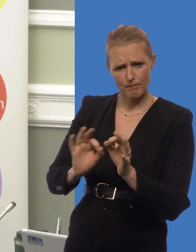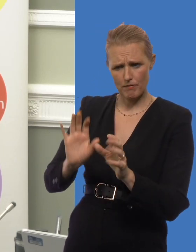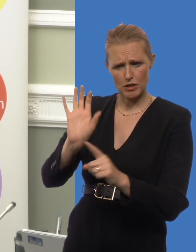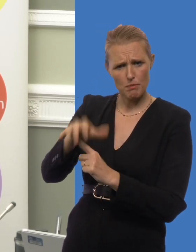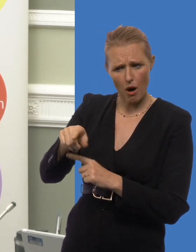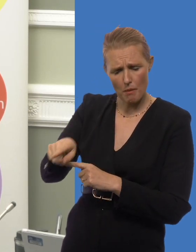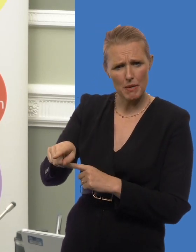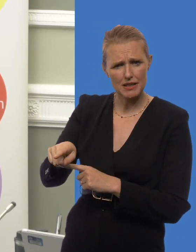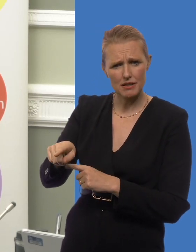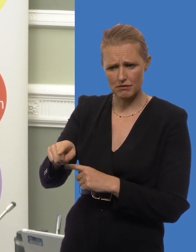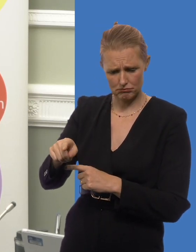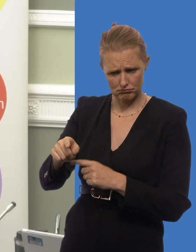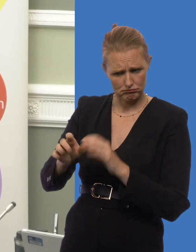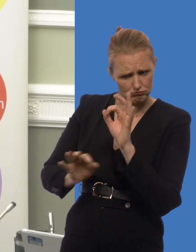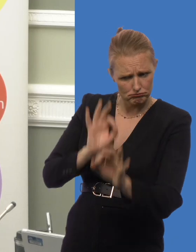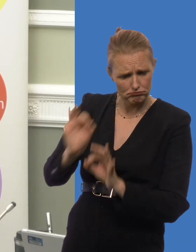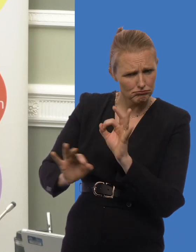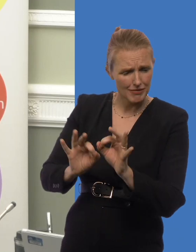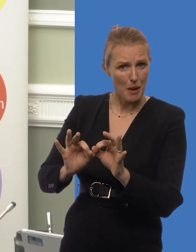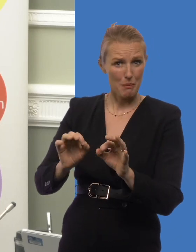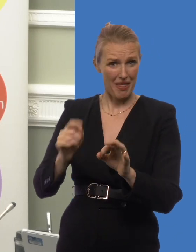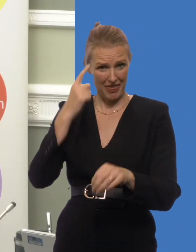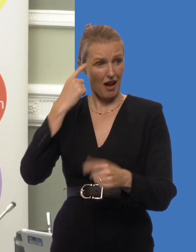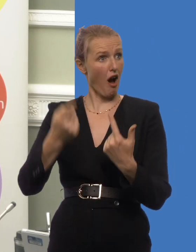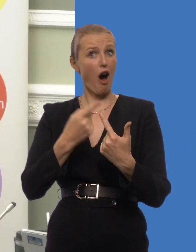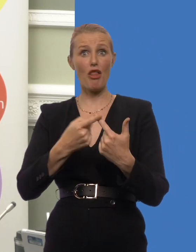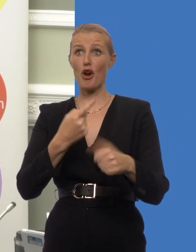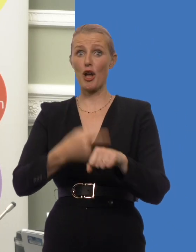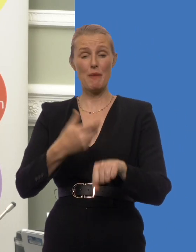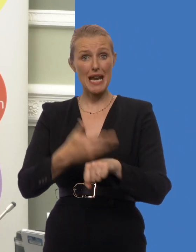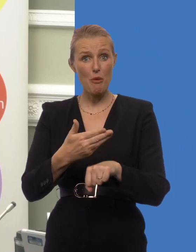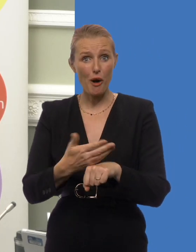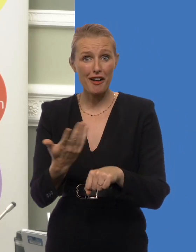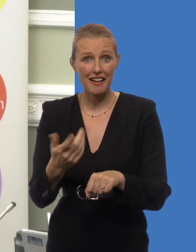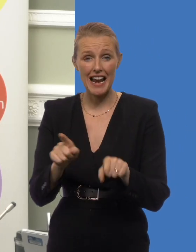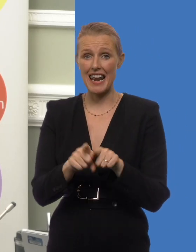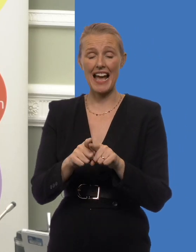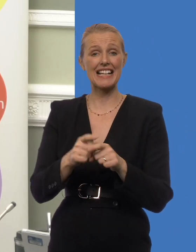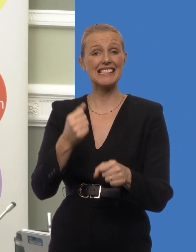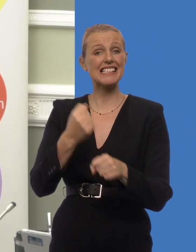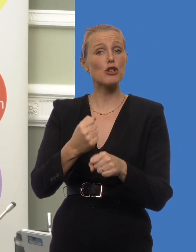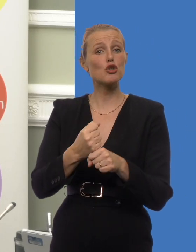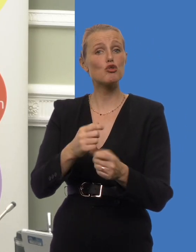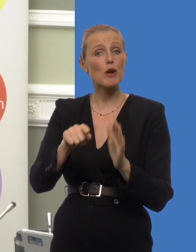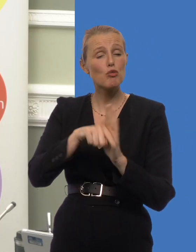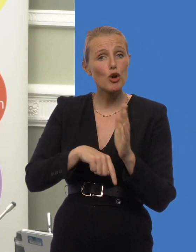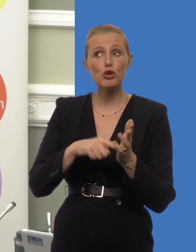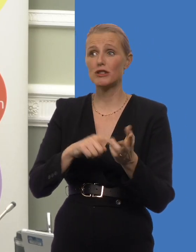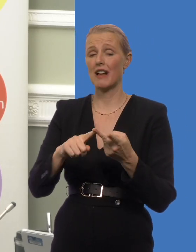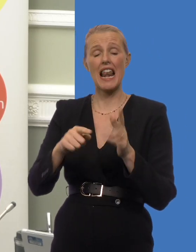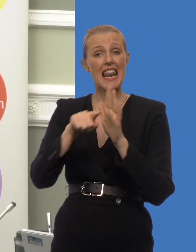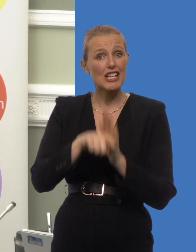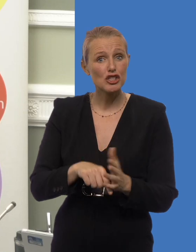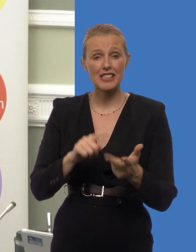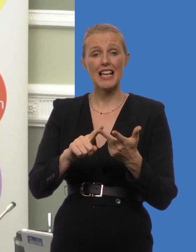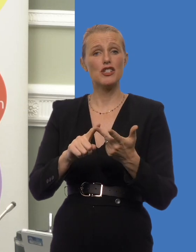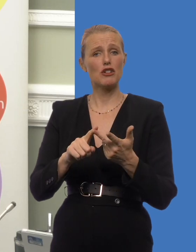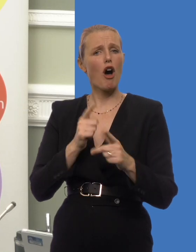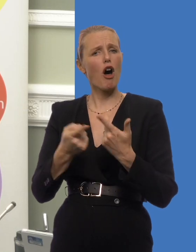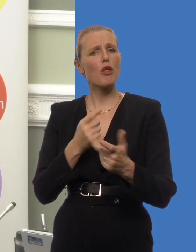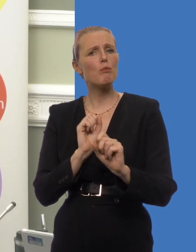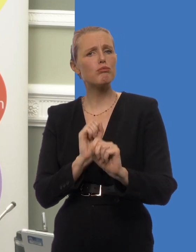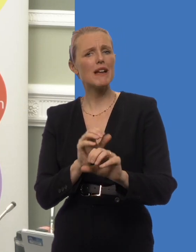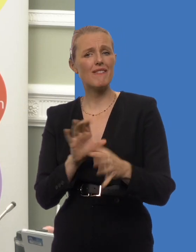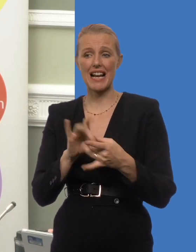all of our normal committee business on a weekly basis, considering statutory rules, proposals for secondary legislation, and other briefing sessions such